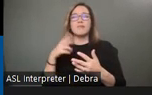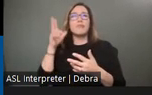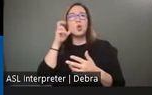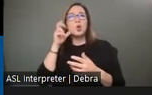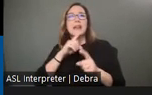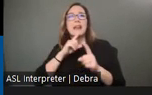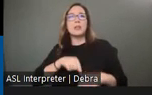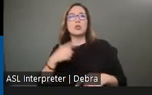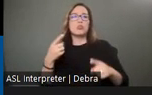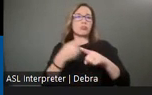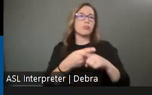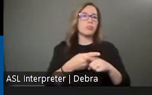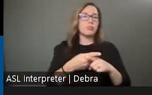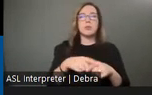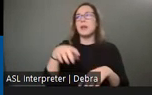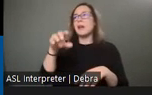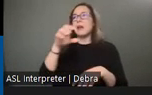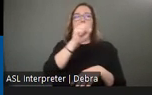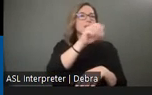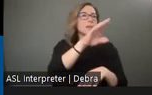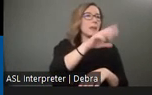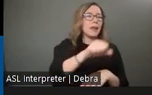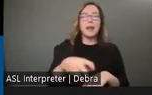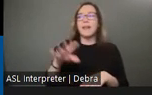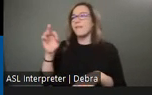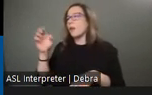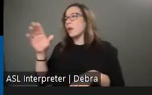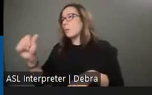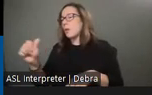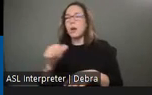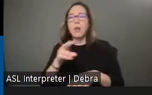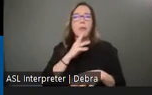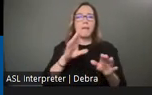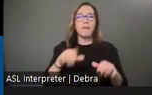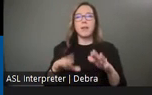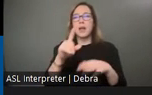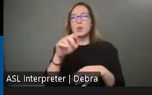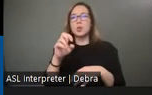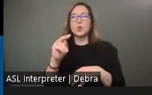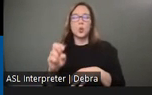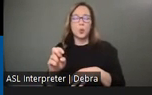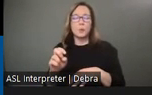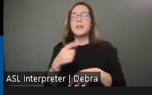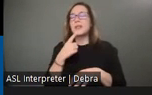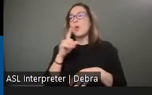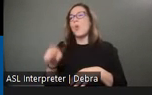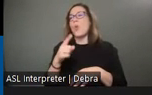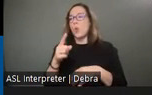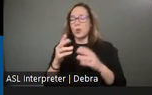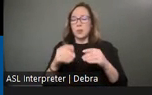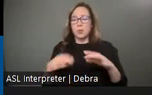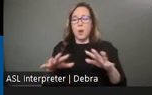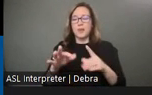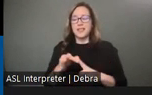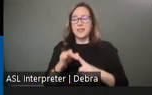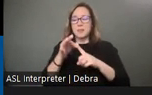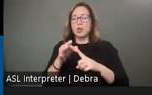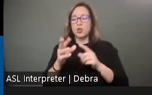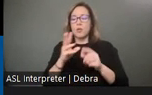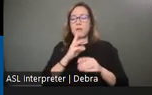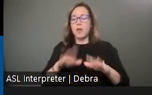from FEMA versus SBA about the flood zone. FEMA said only properties in a special flood hazard